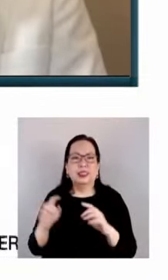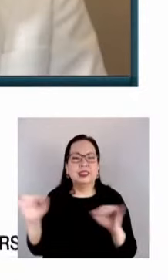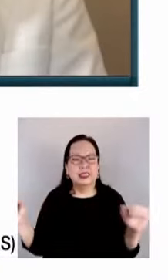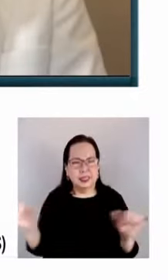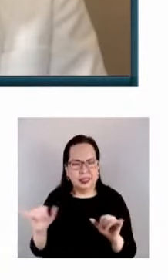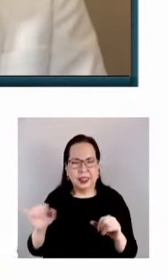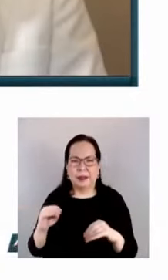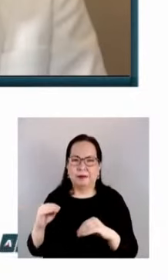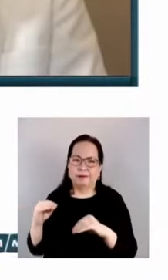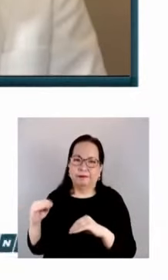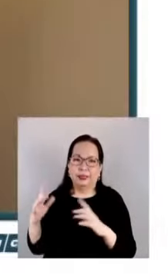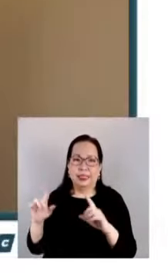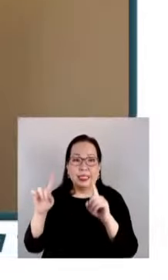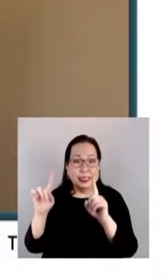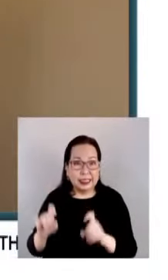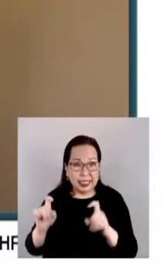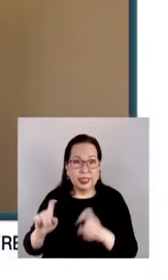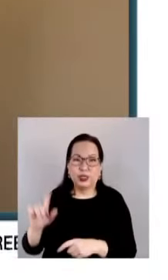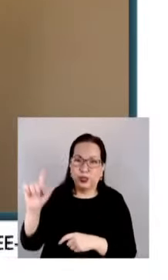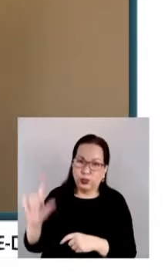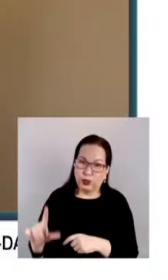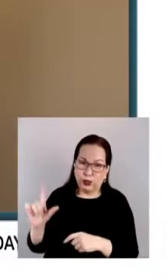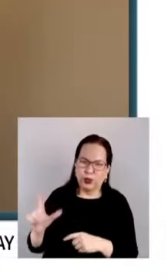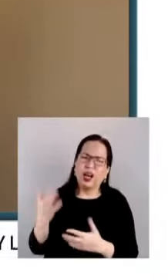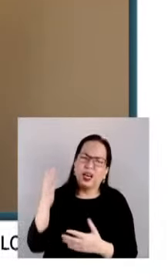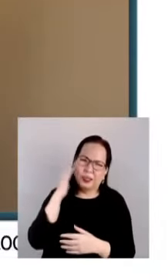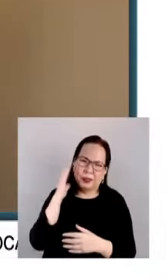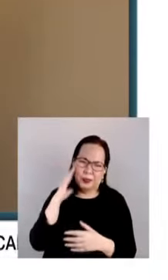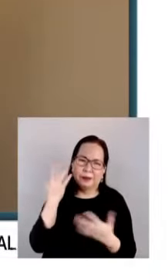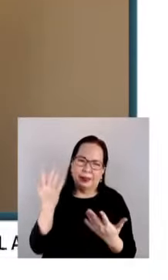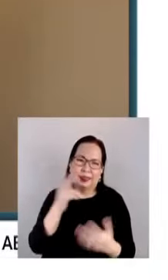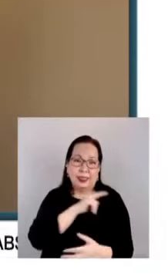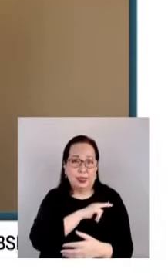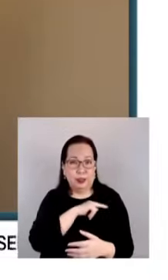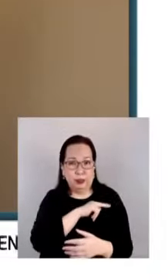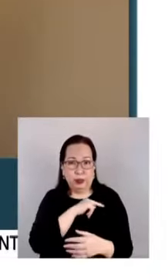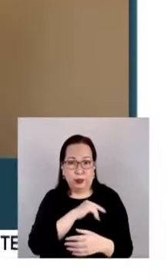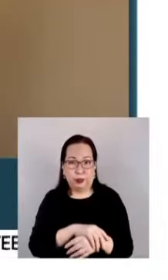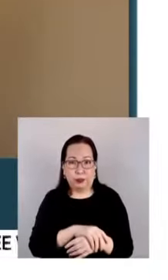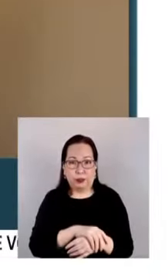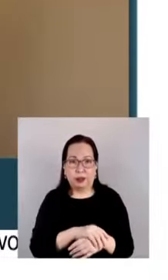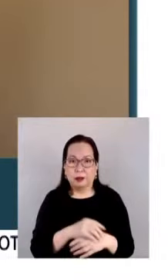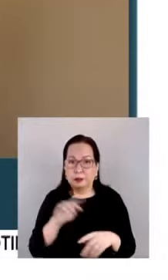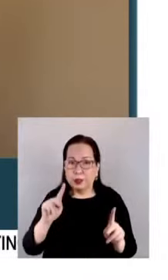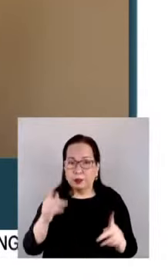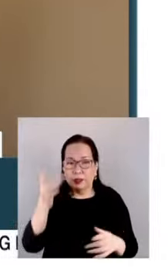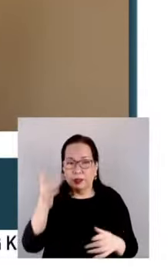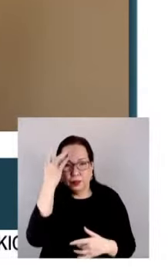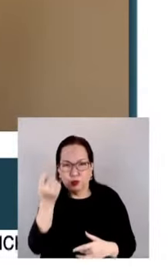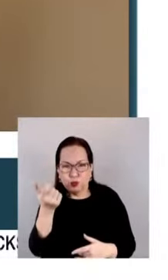And that is expected. Your cases are low, and people only have mild symptoms.